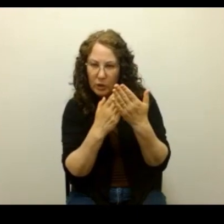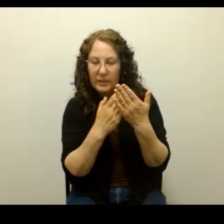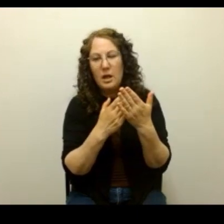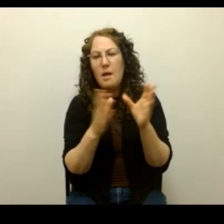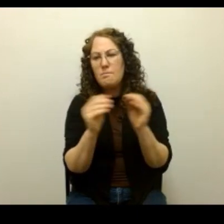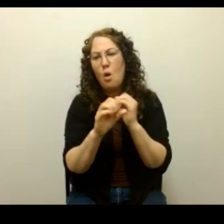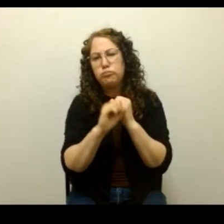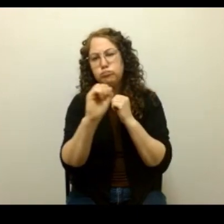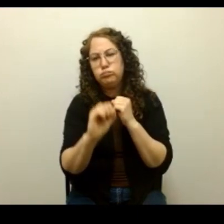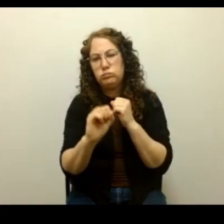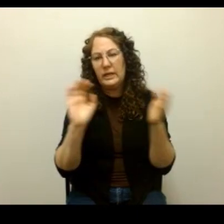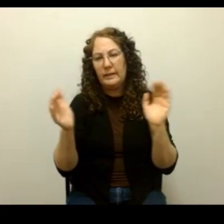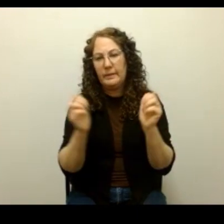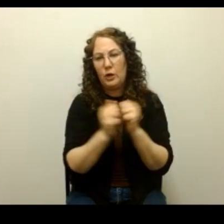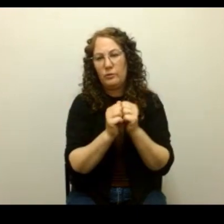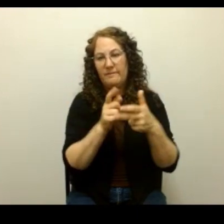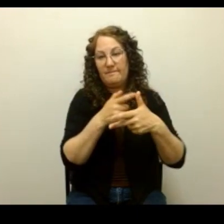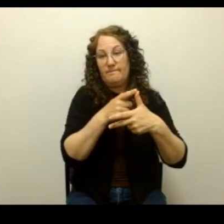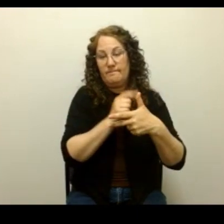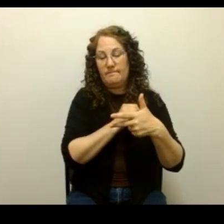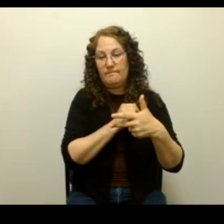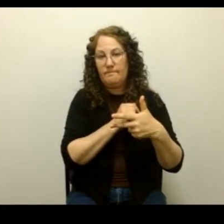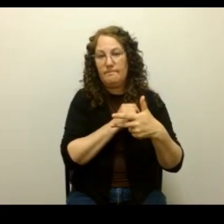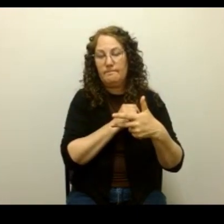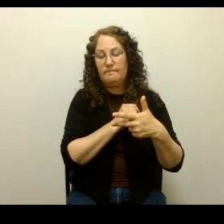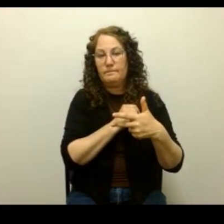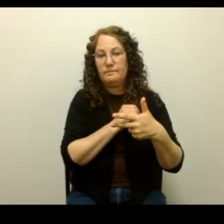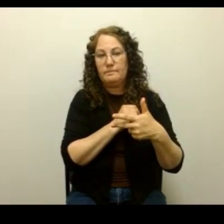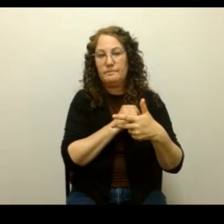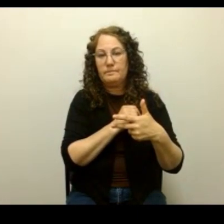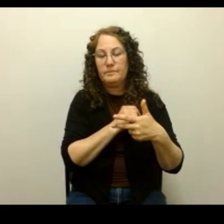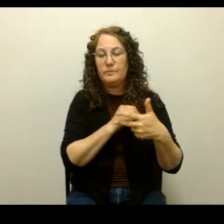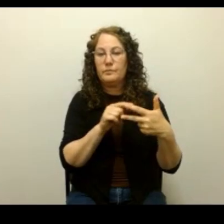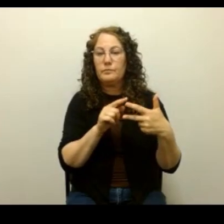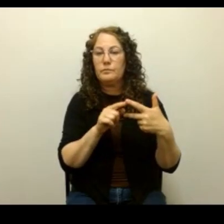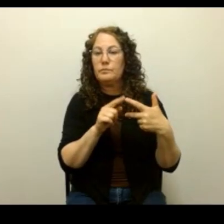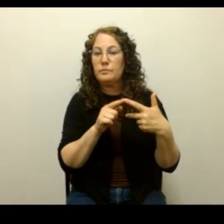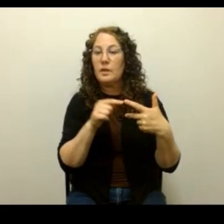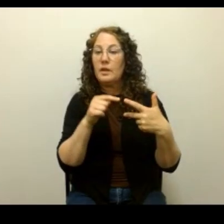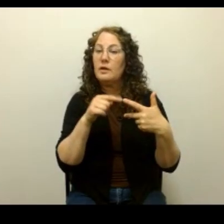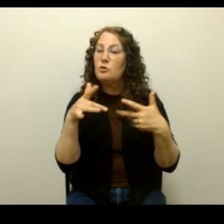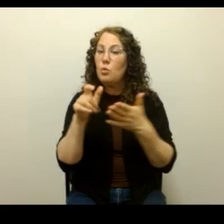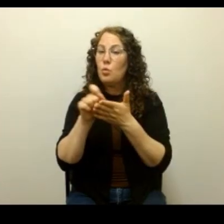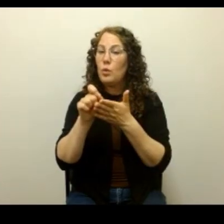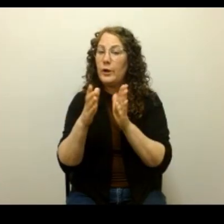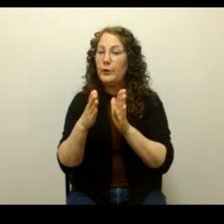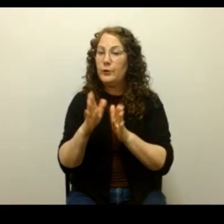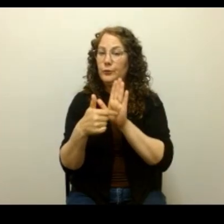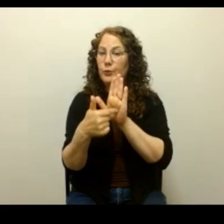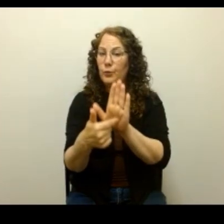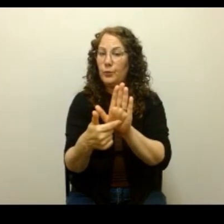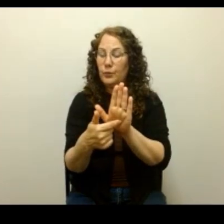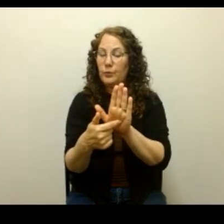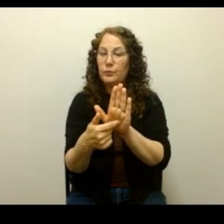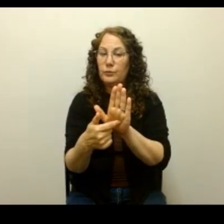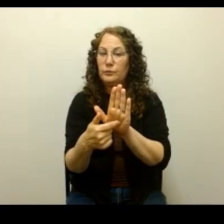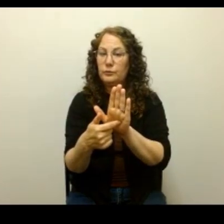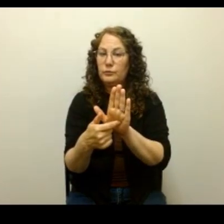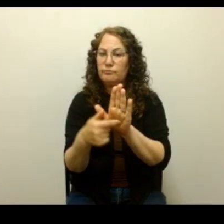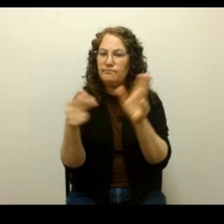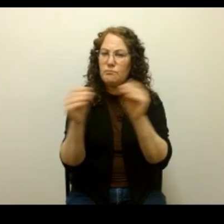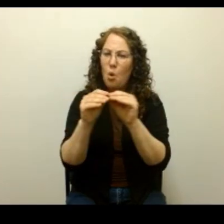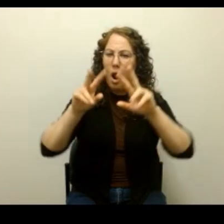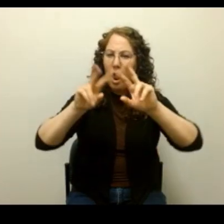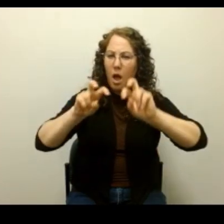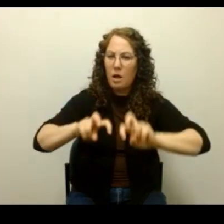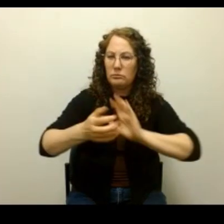longer than the first example that we had. Here, the writer displays an analytical